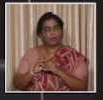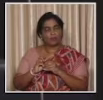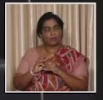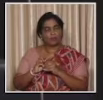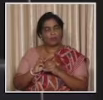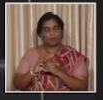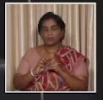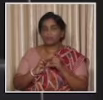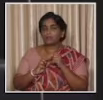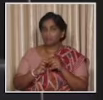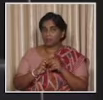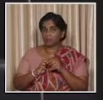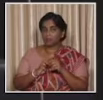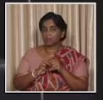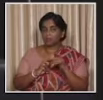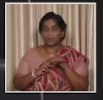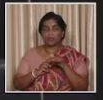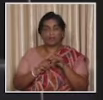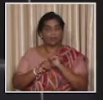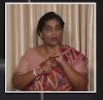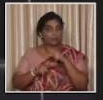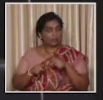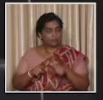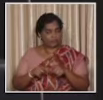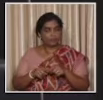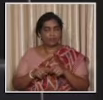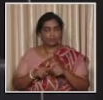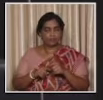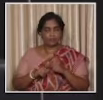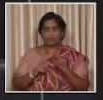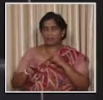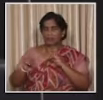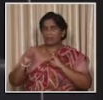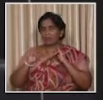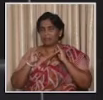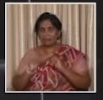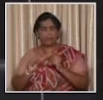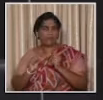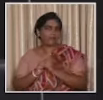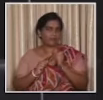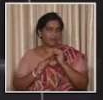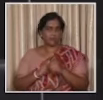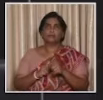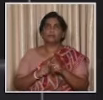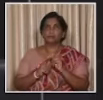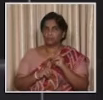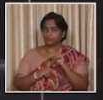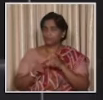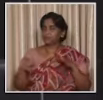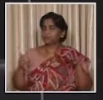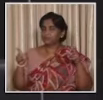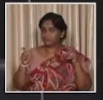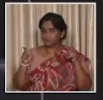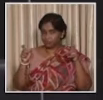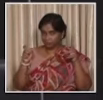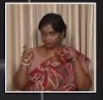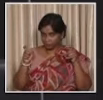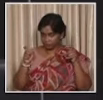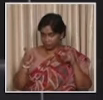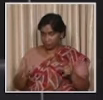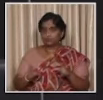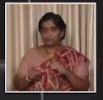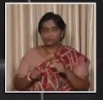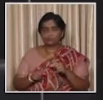in the house. But that's, I'm not going to deal with that. But then that department is a very important department. But of course, the water supply